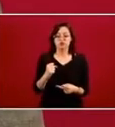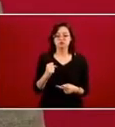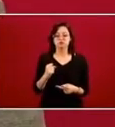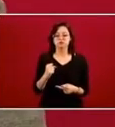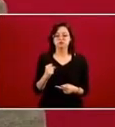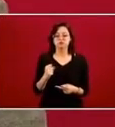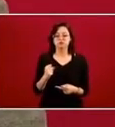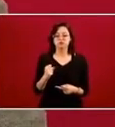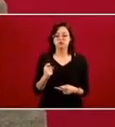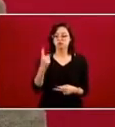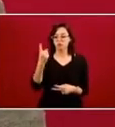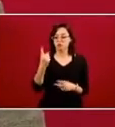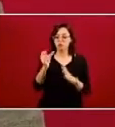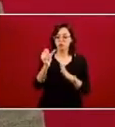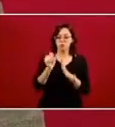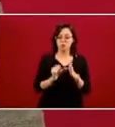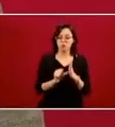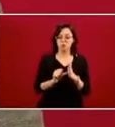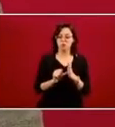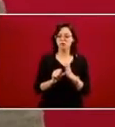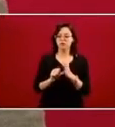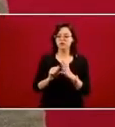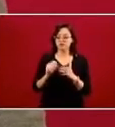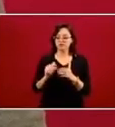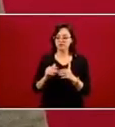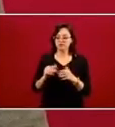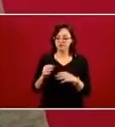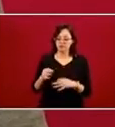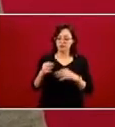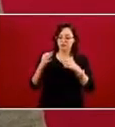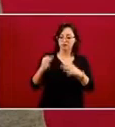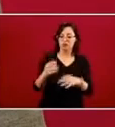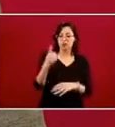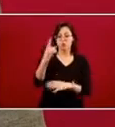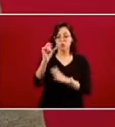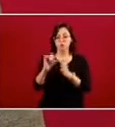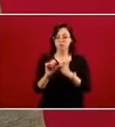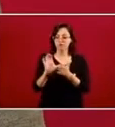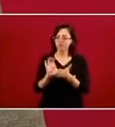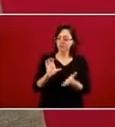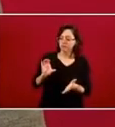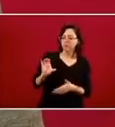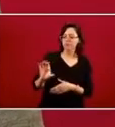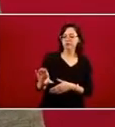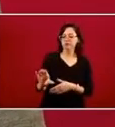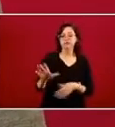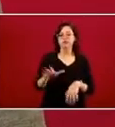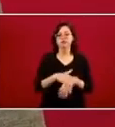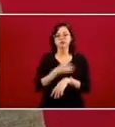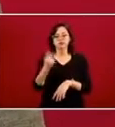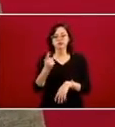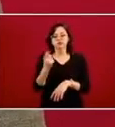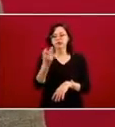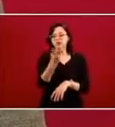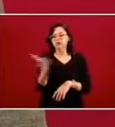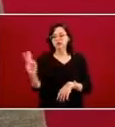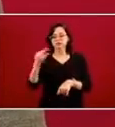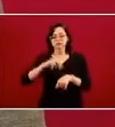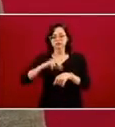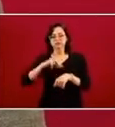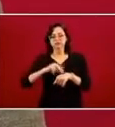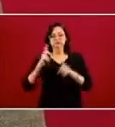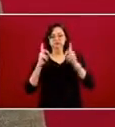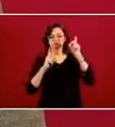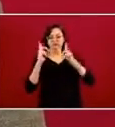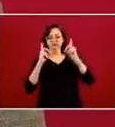process. The second is a sector-based effort, so we can pay them 1 month in advance. The reason